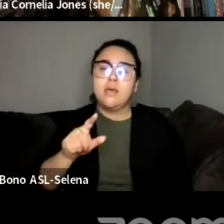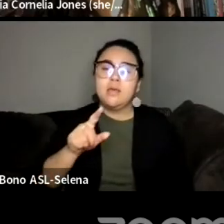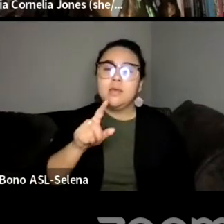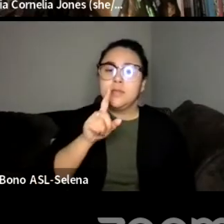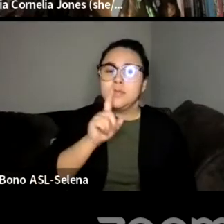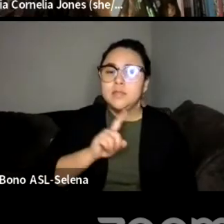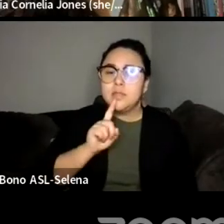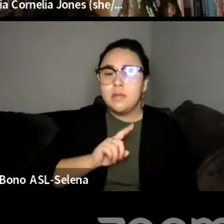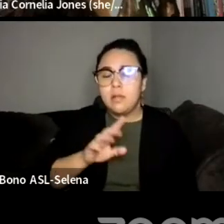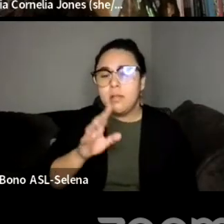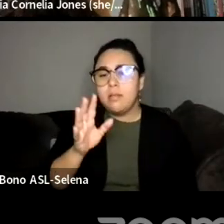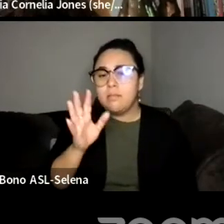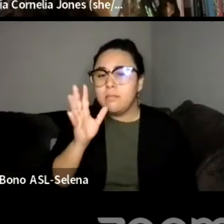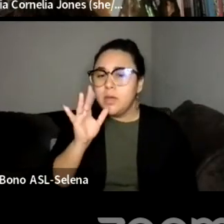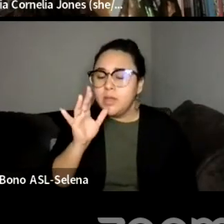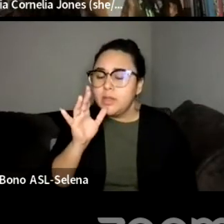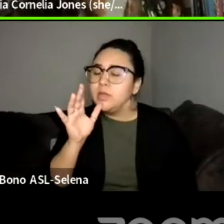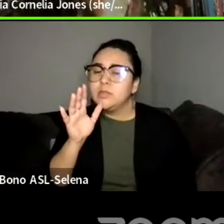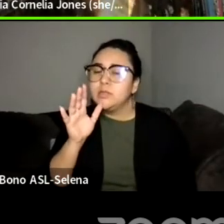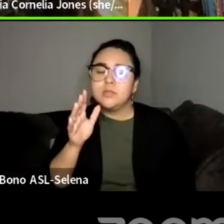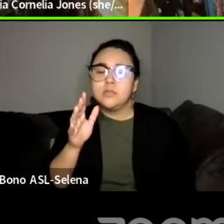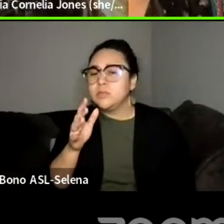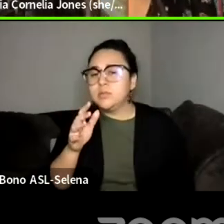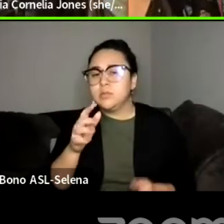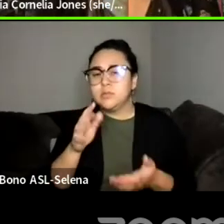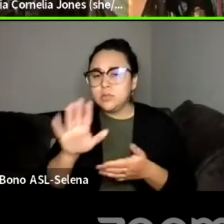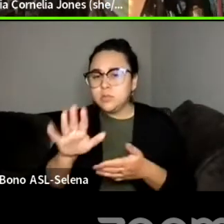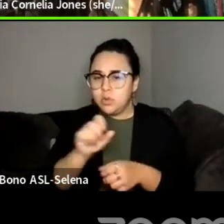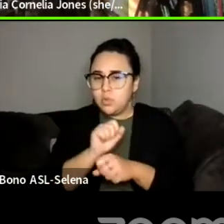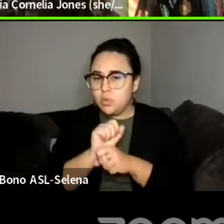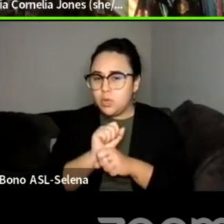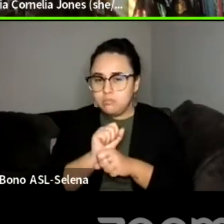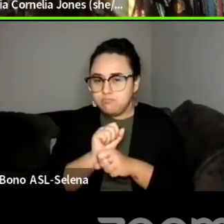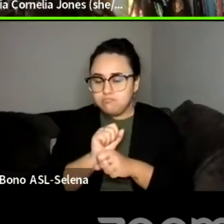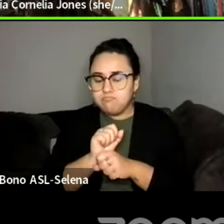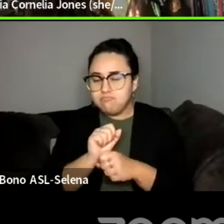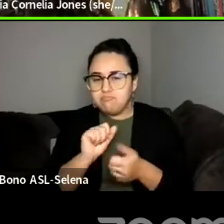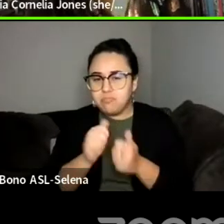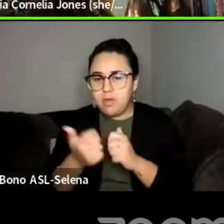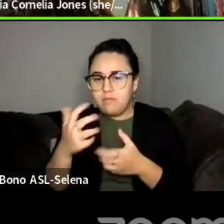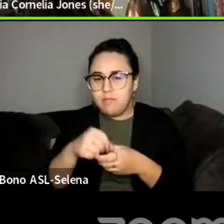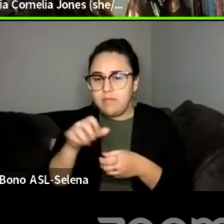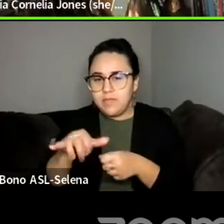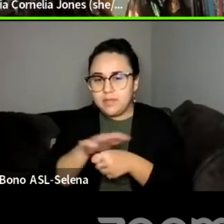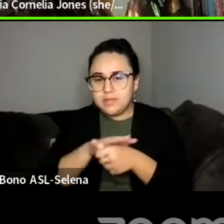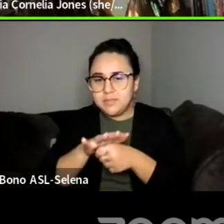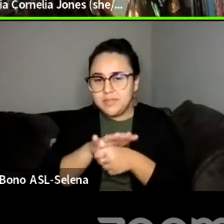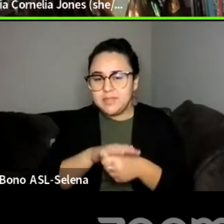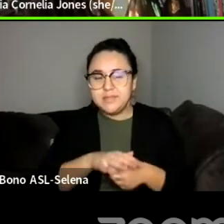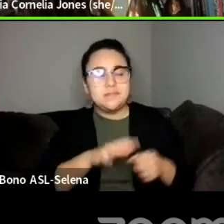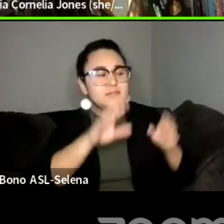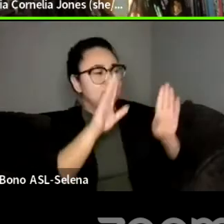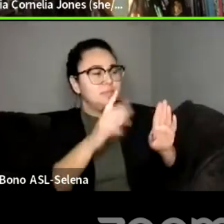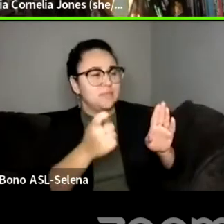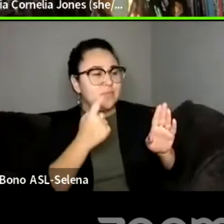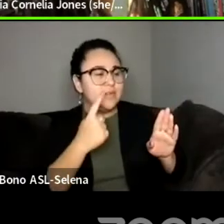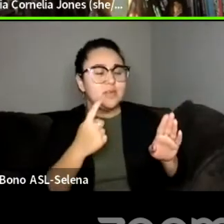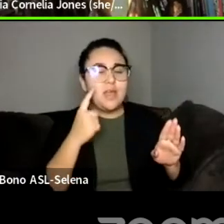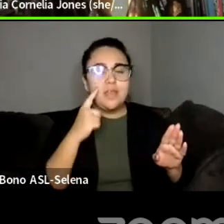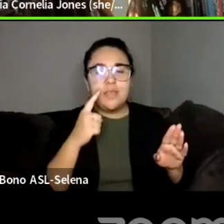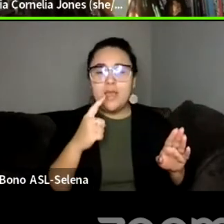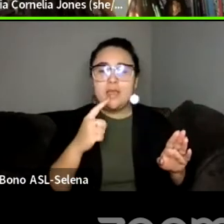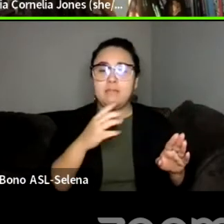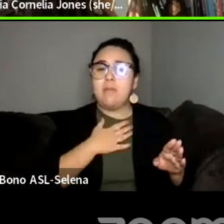that space? Big questions. I mean, I think I bring all of myself